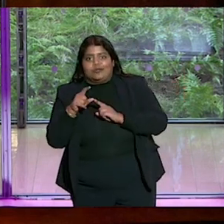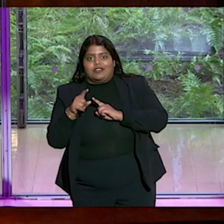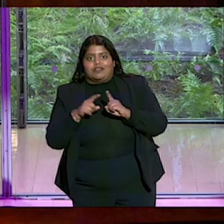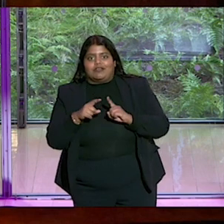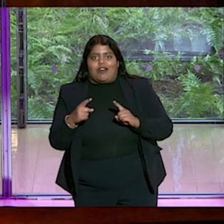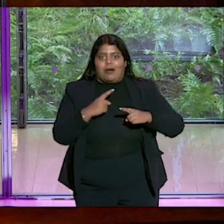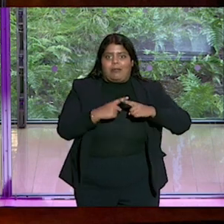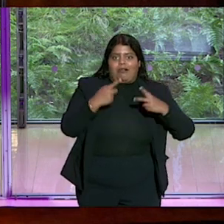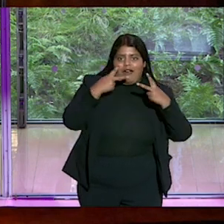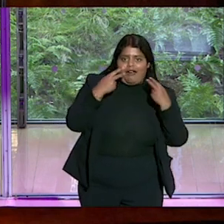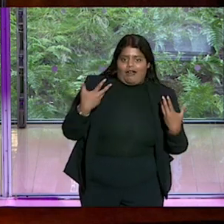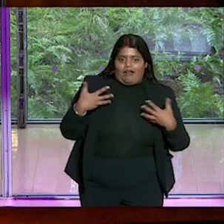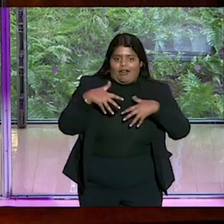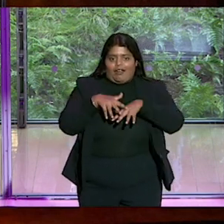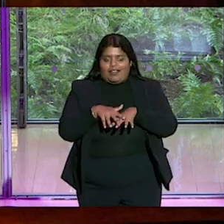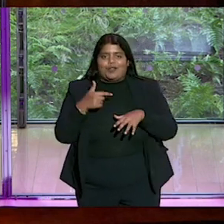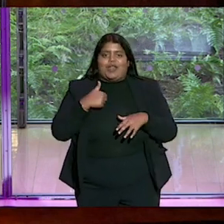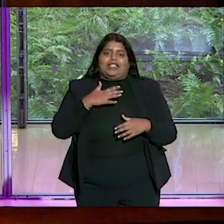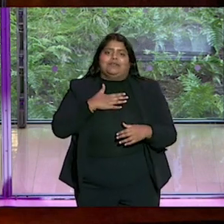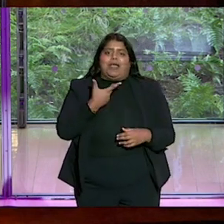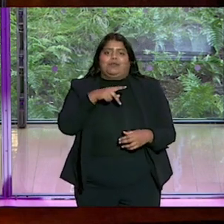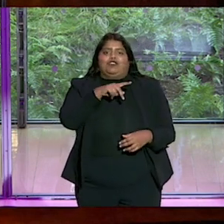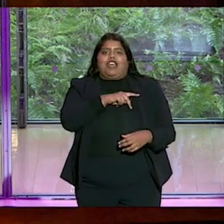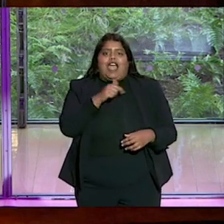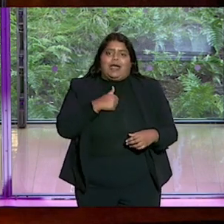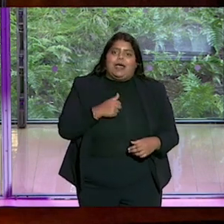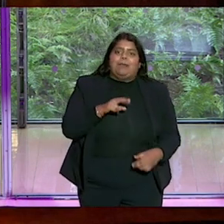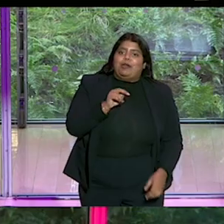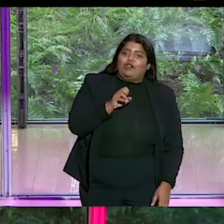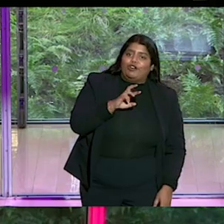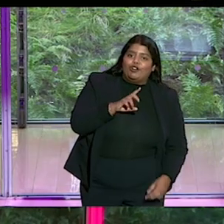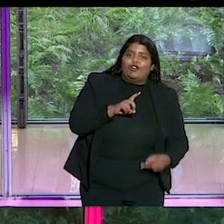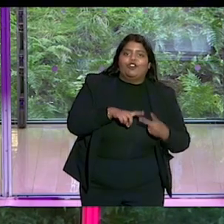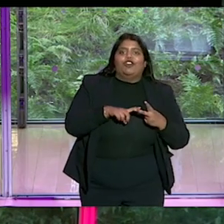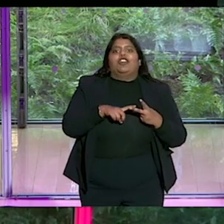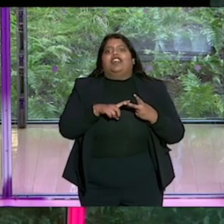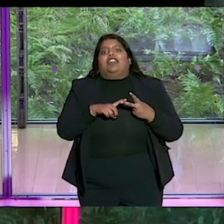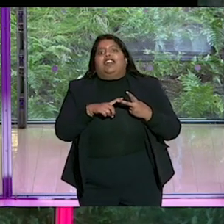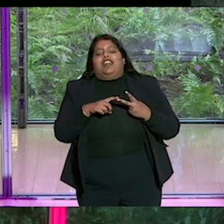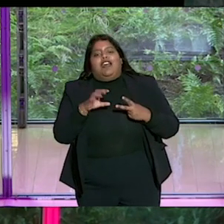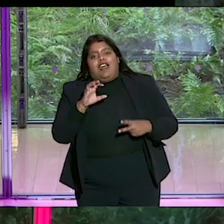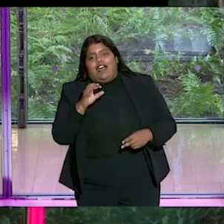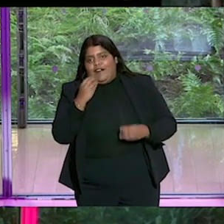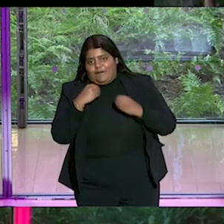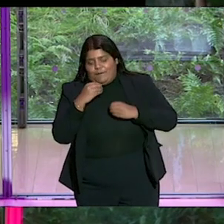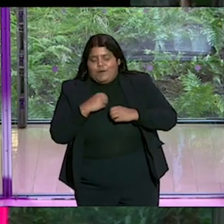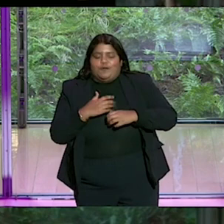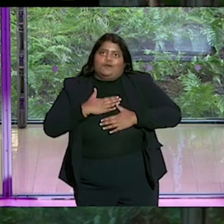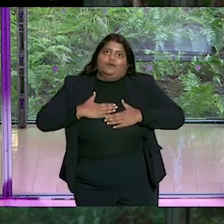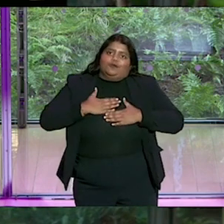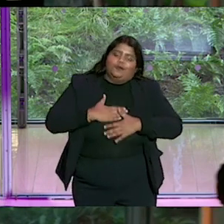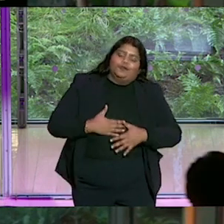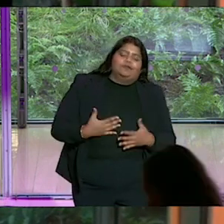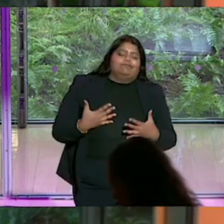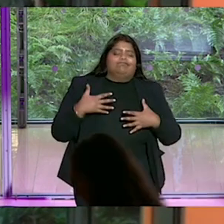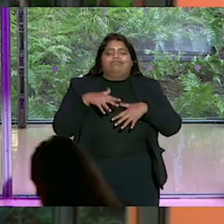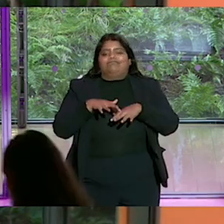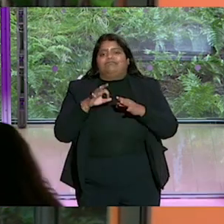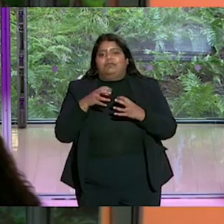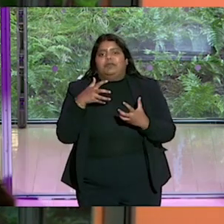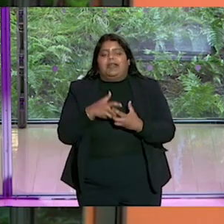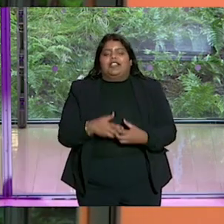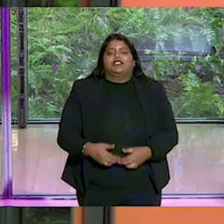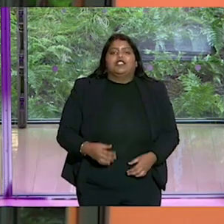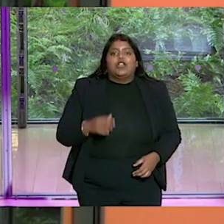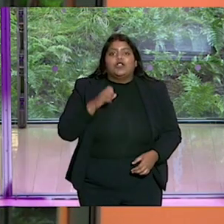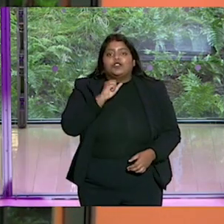in a nutshell, a nerd and a foodie. I'm telling you this because I think there is a nerdy,